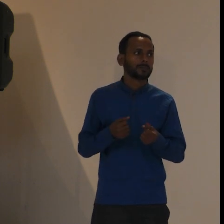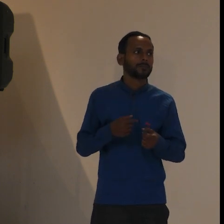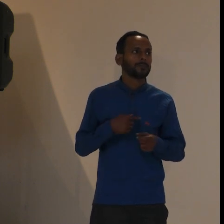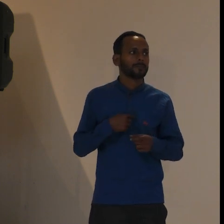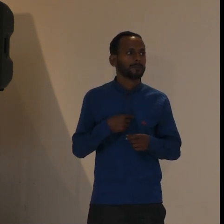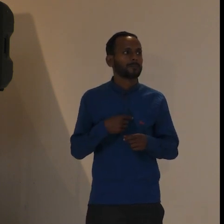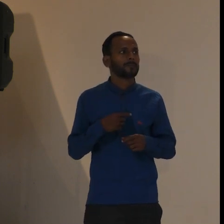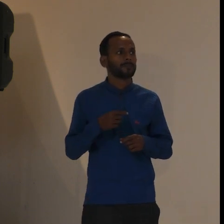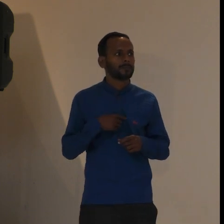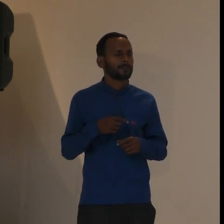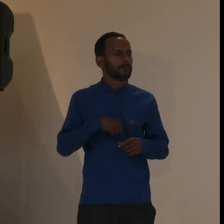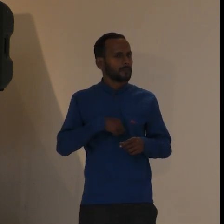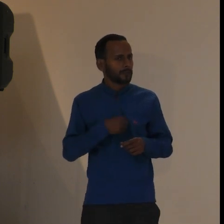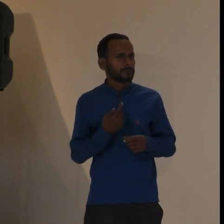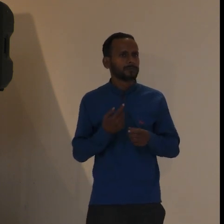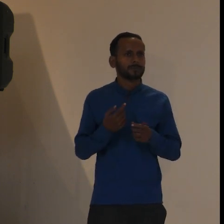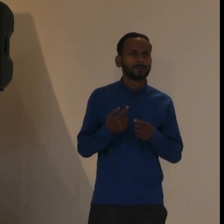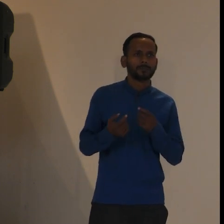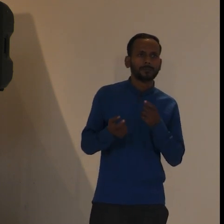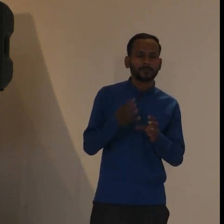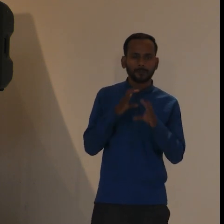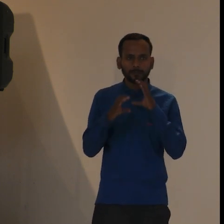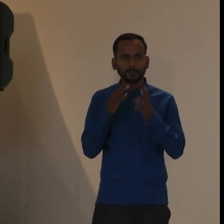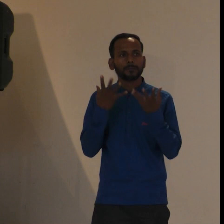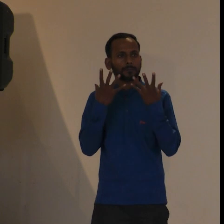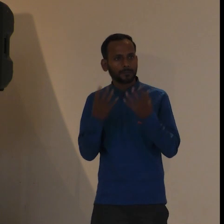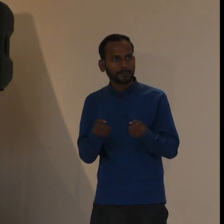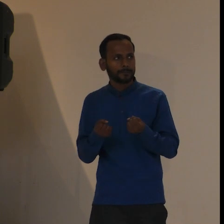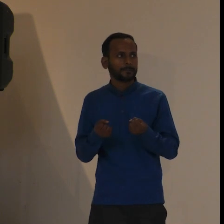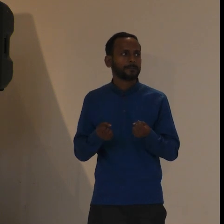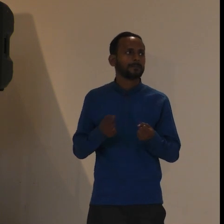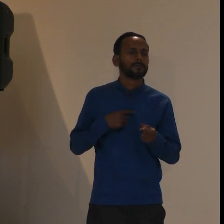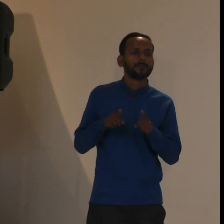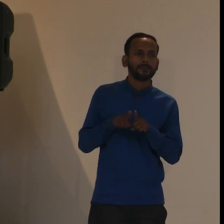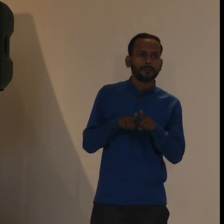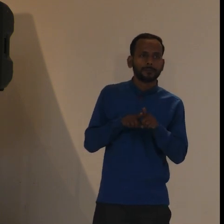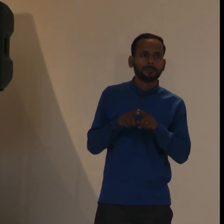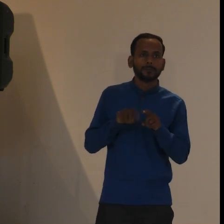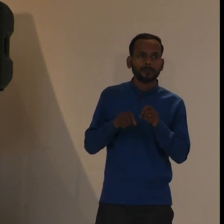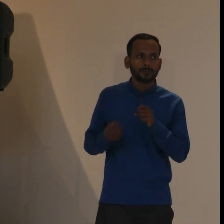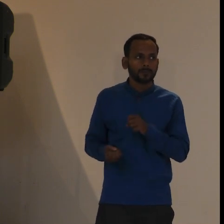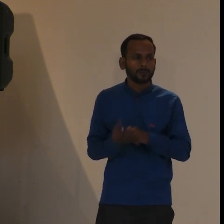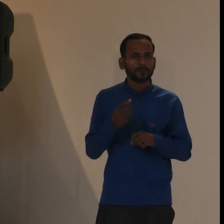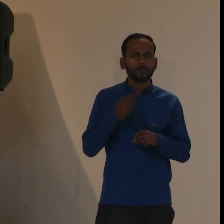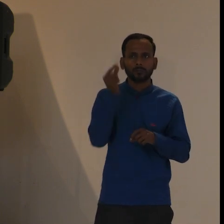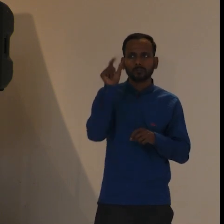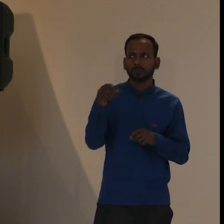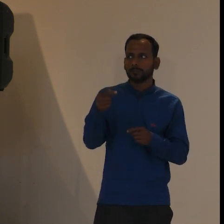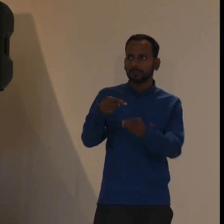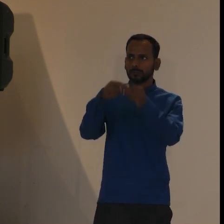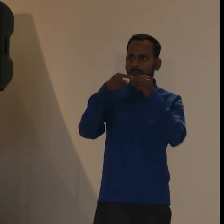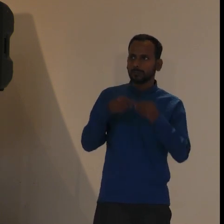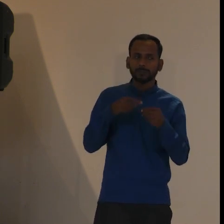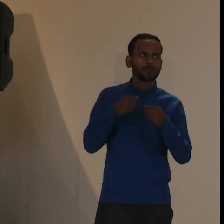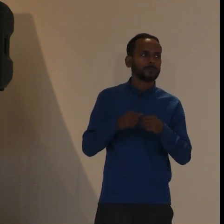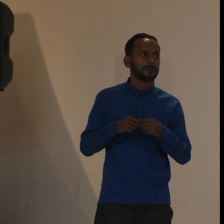would allow an image of a snake on the altar. It wouldn't be allowed. It wouldn't happen. Right? But the fact that this object has